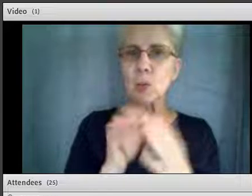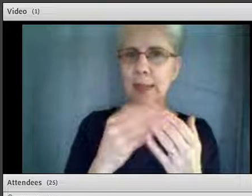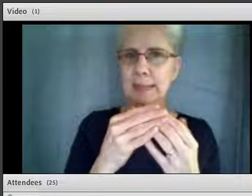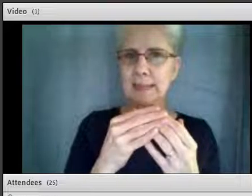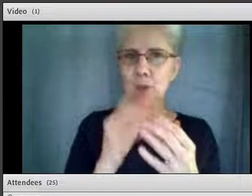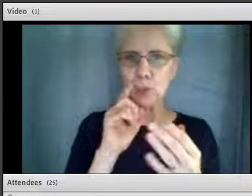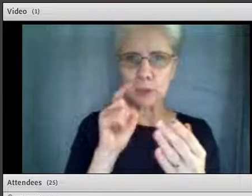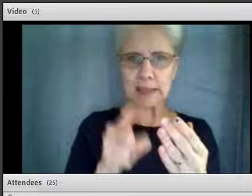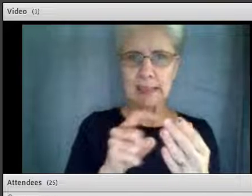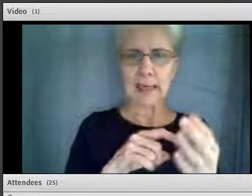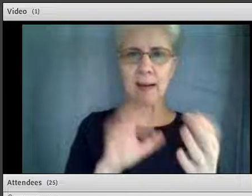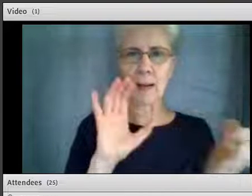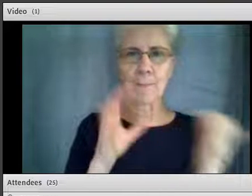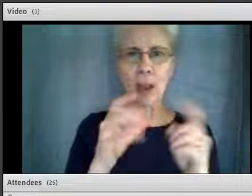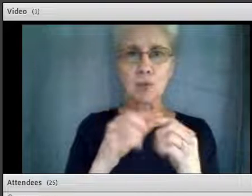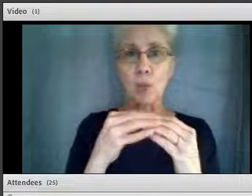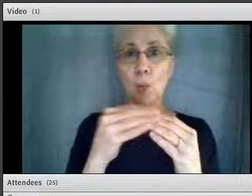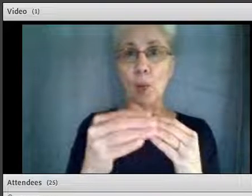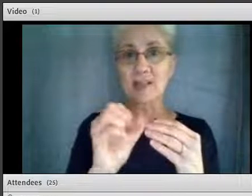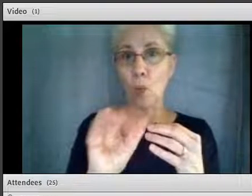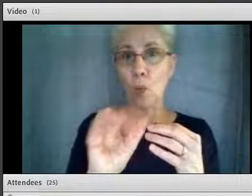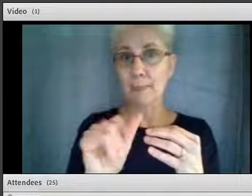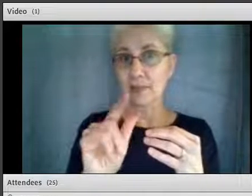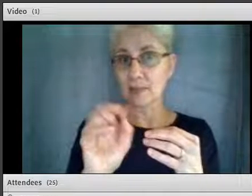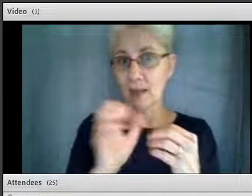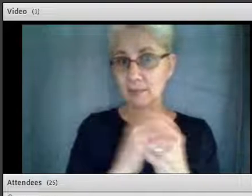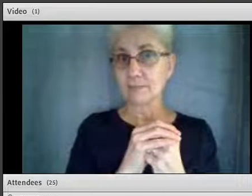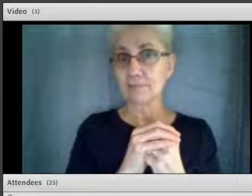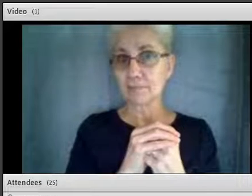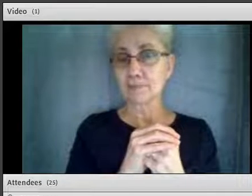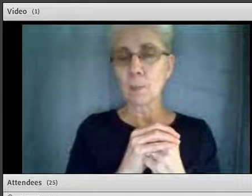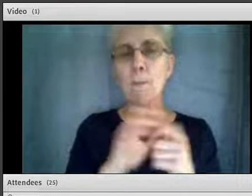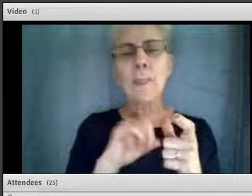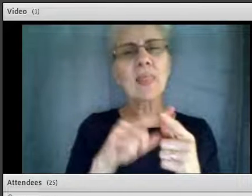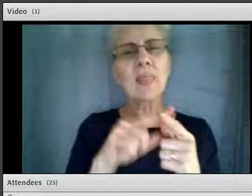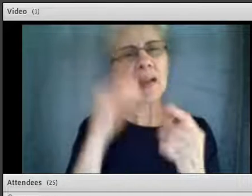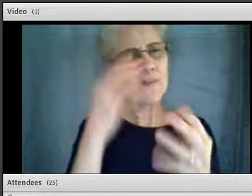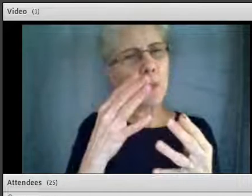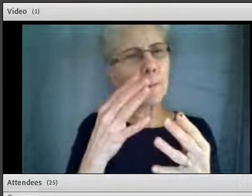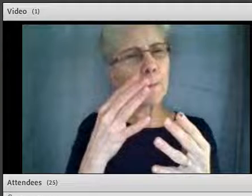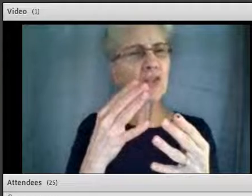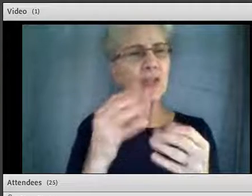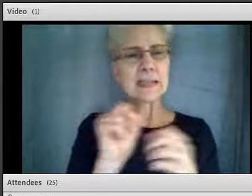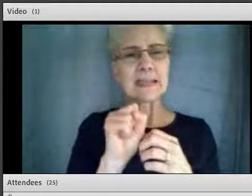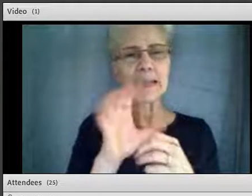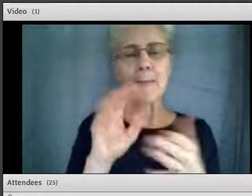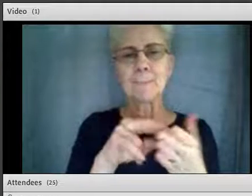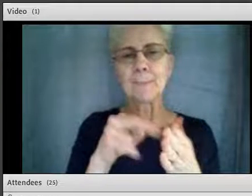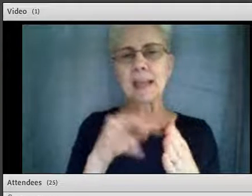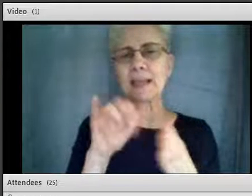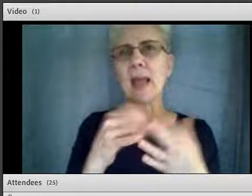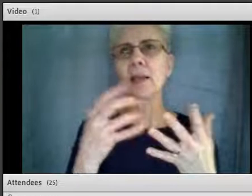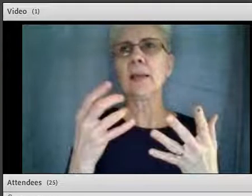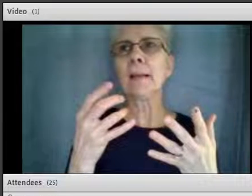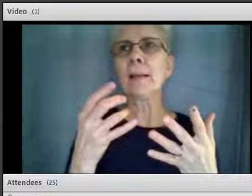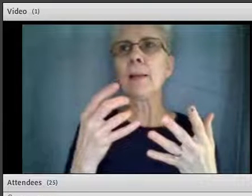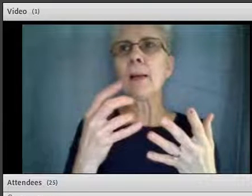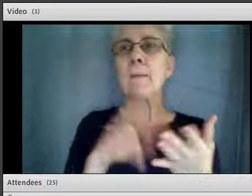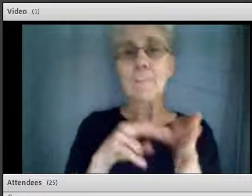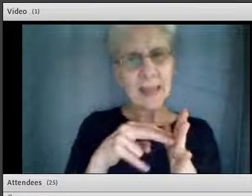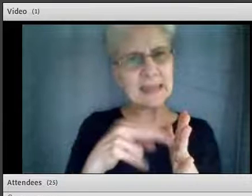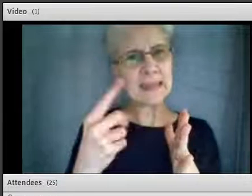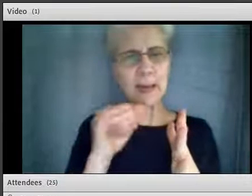website. And an information sent means that it means something. It's not,